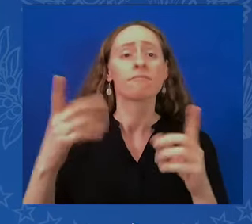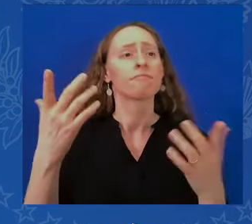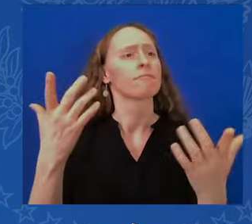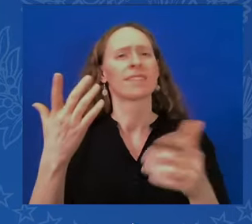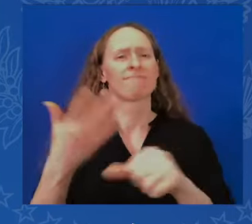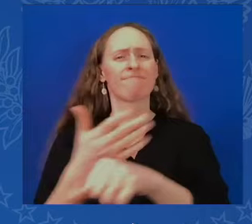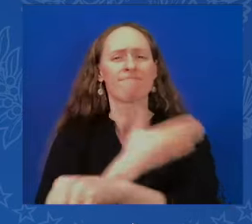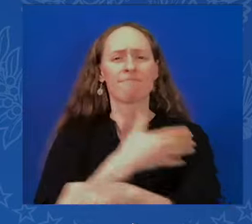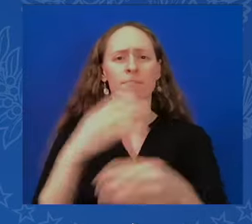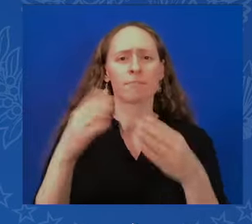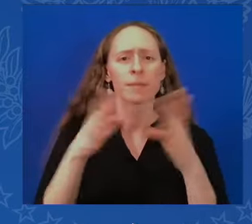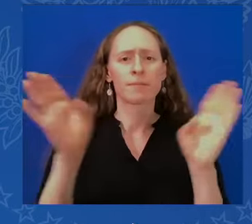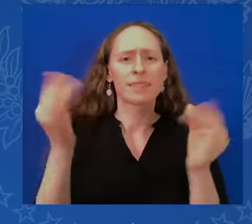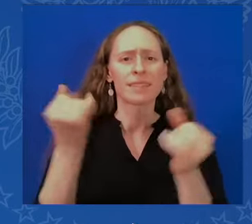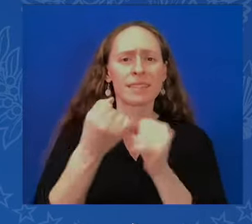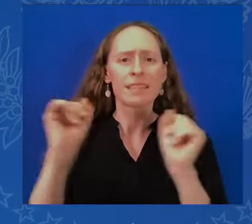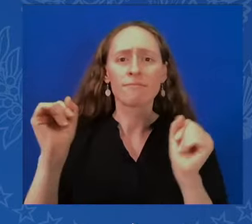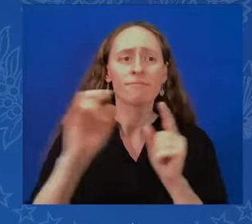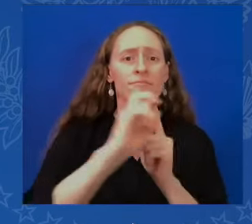decade.